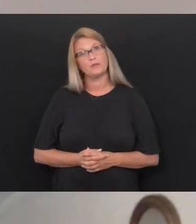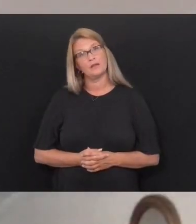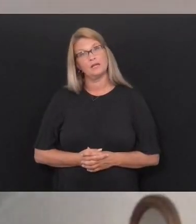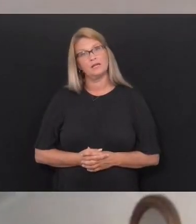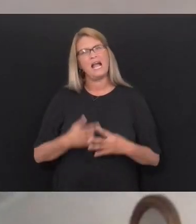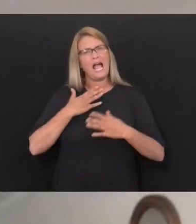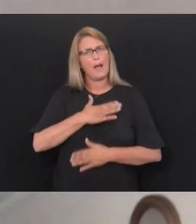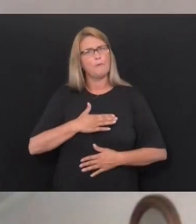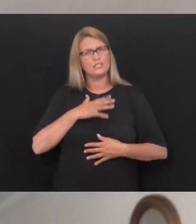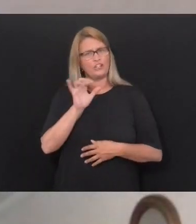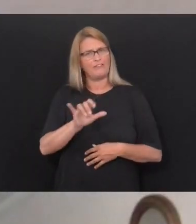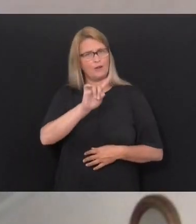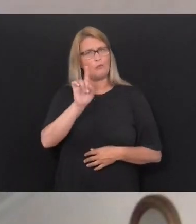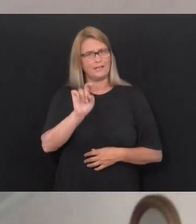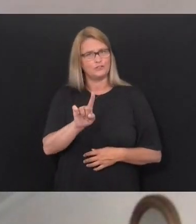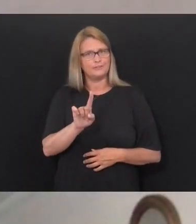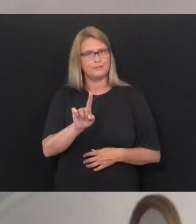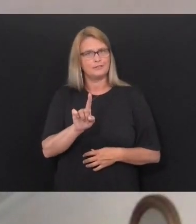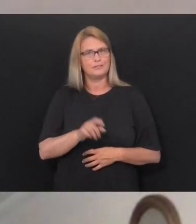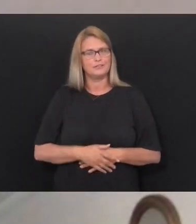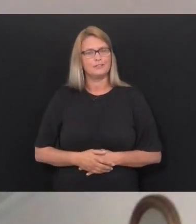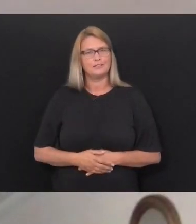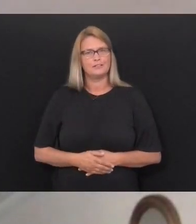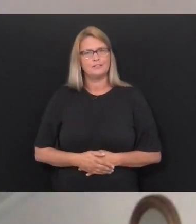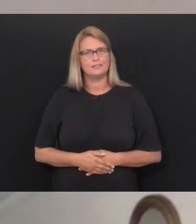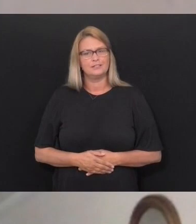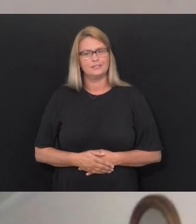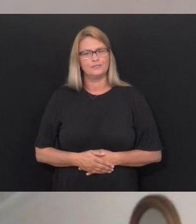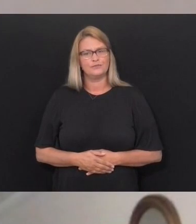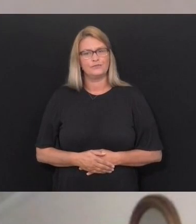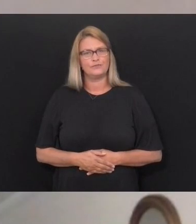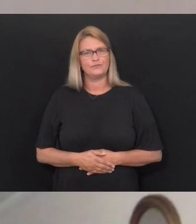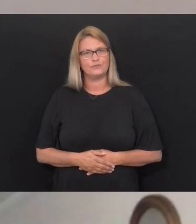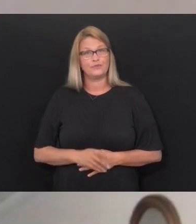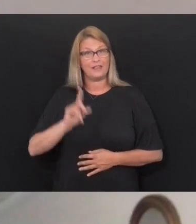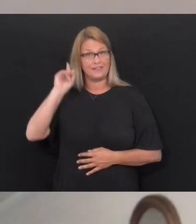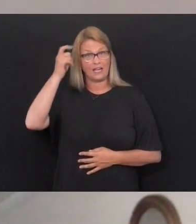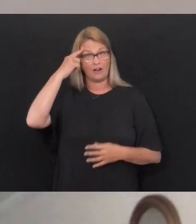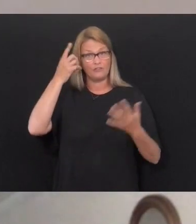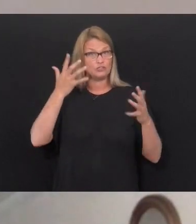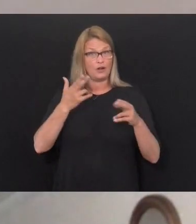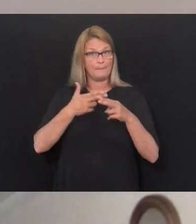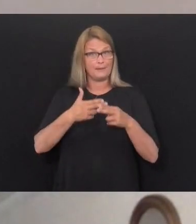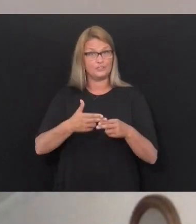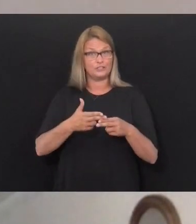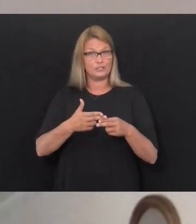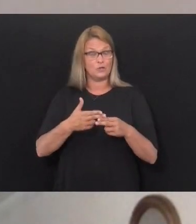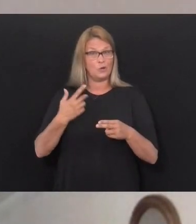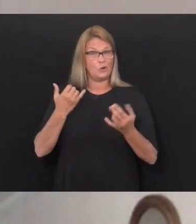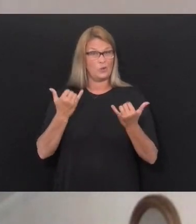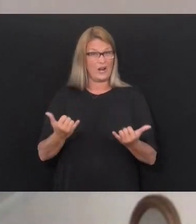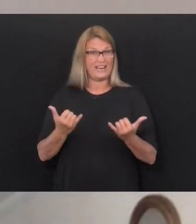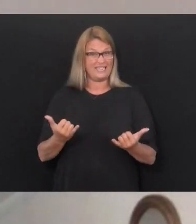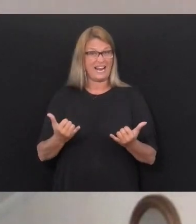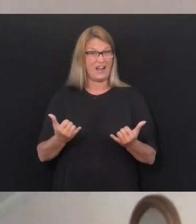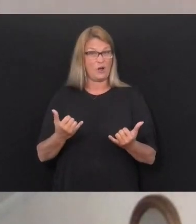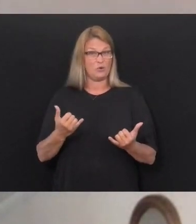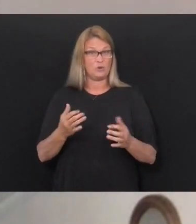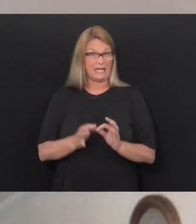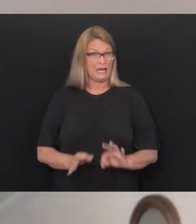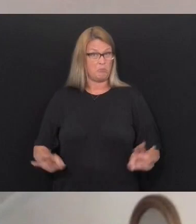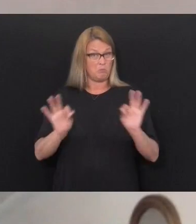movie long ago, Tom Hanks was sitting on an island where his plane had crashed, a FedEx plane crashed. And